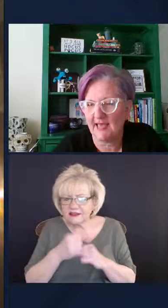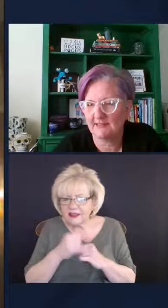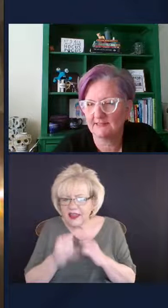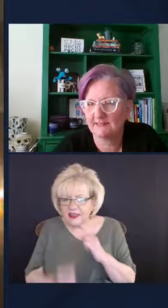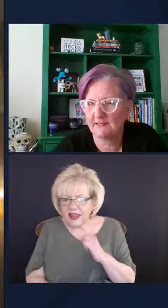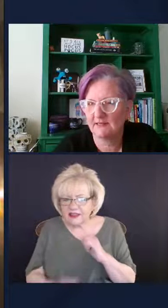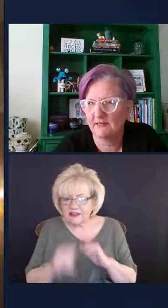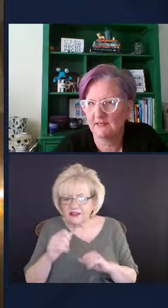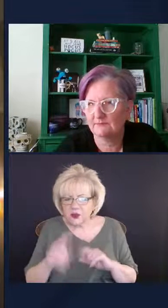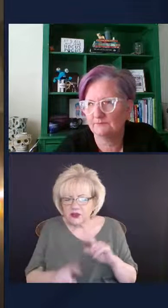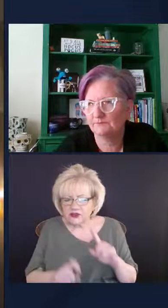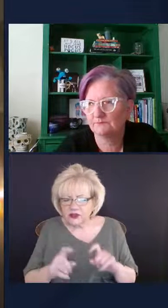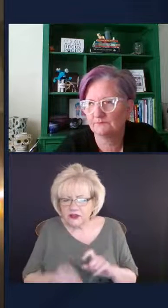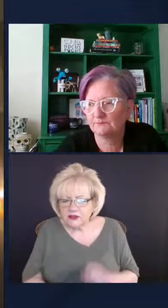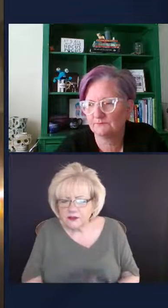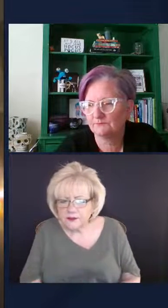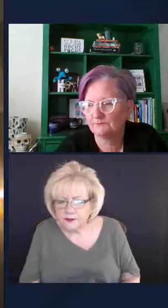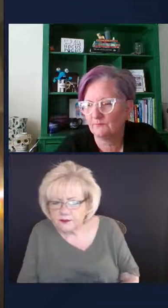anybody has?